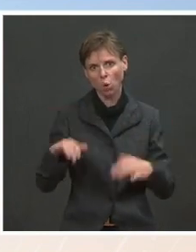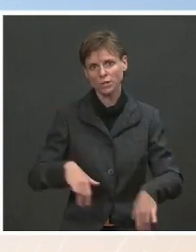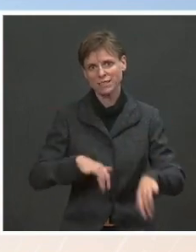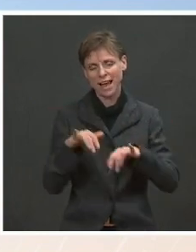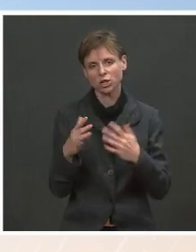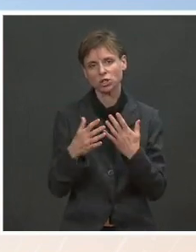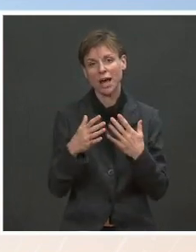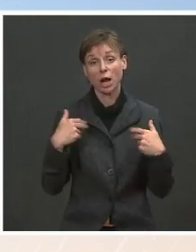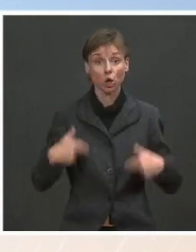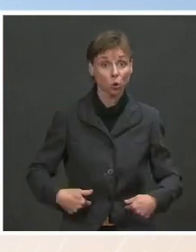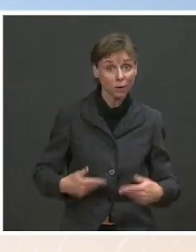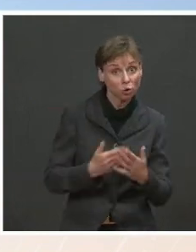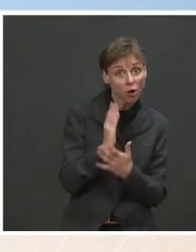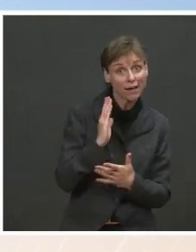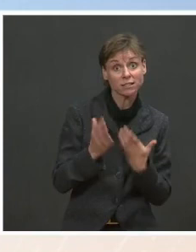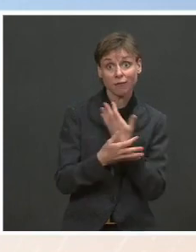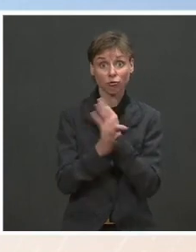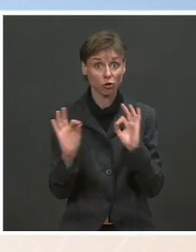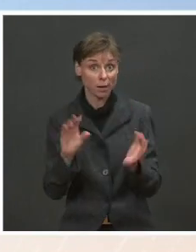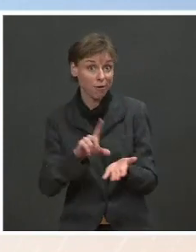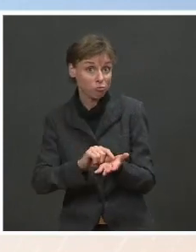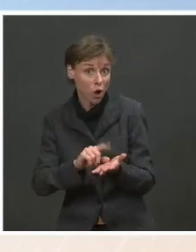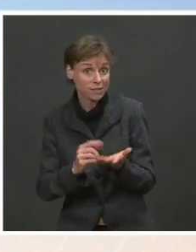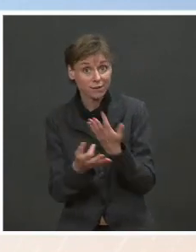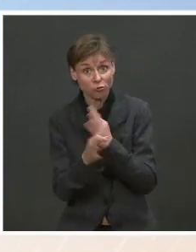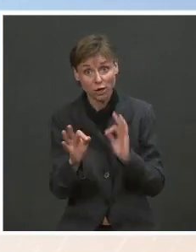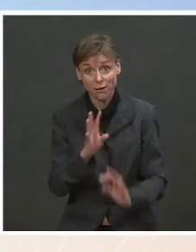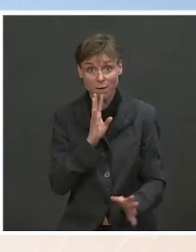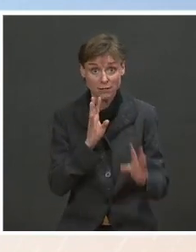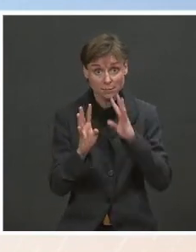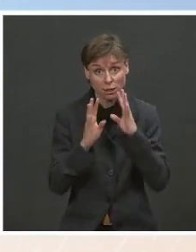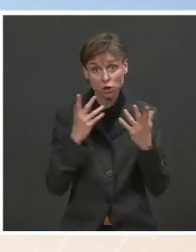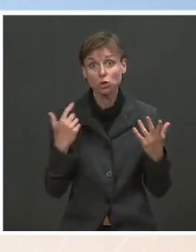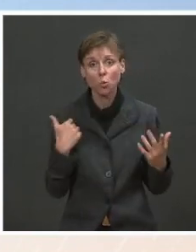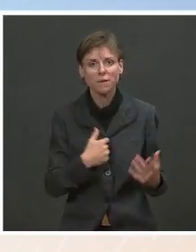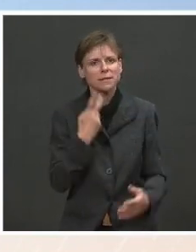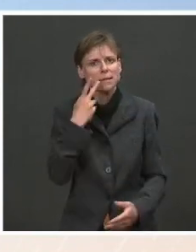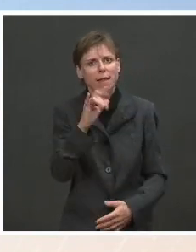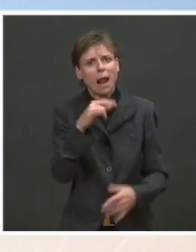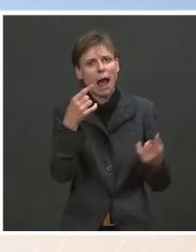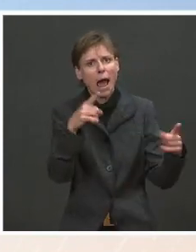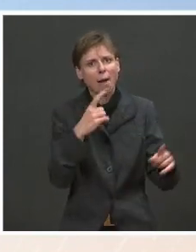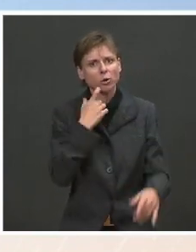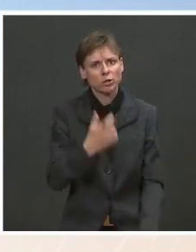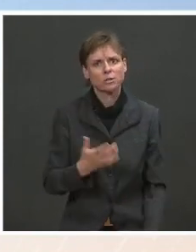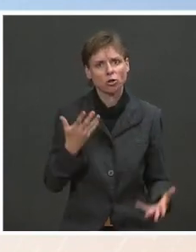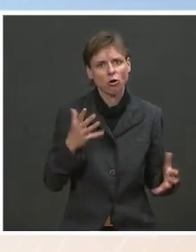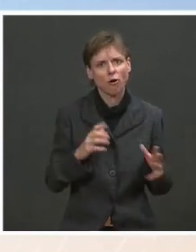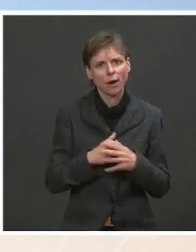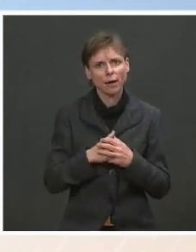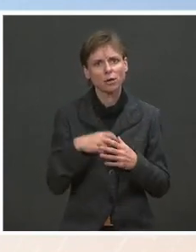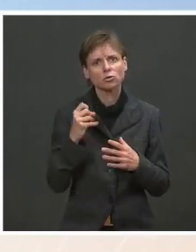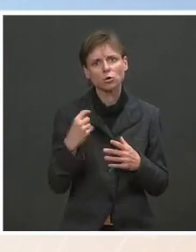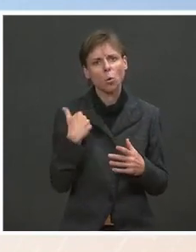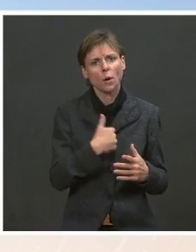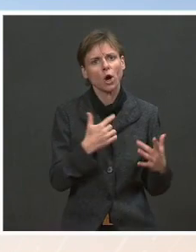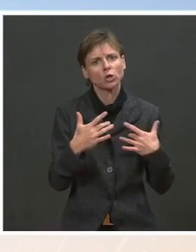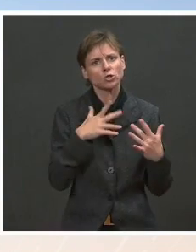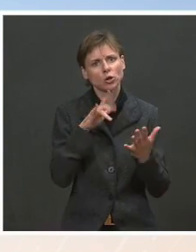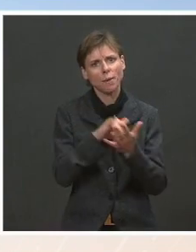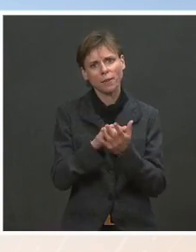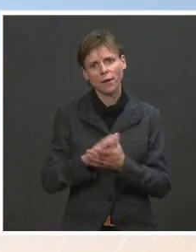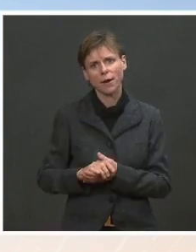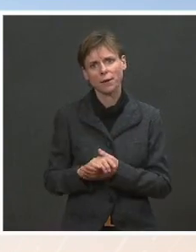speech. And we've seen that play out, as we know, in recent years. So that certainly would be something that is of concern to us. We have not